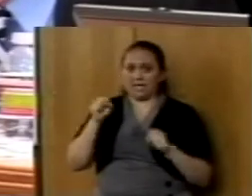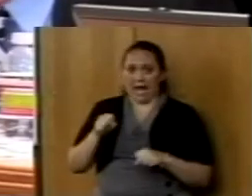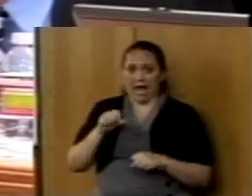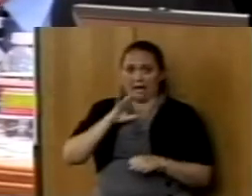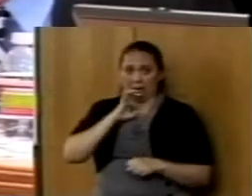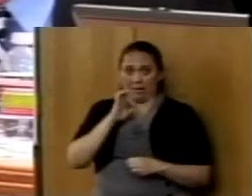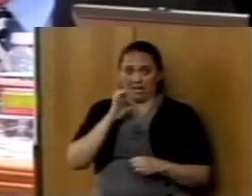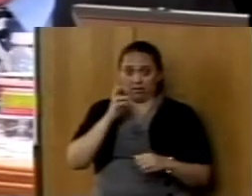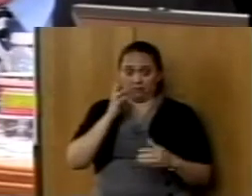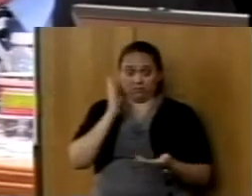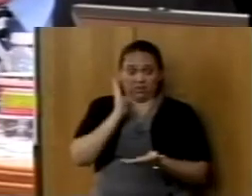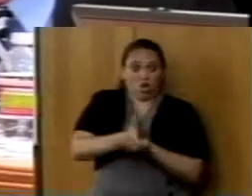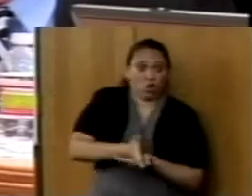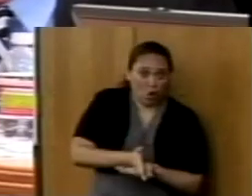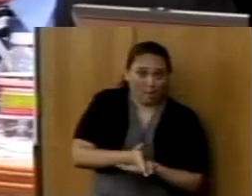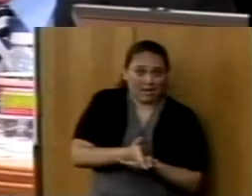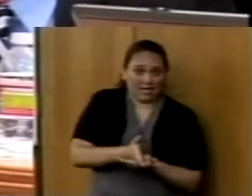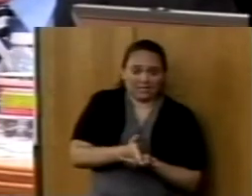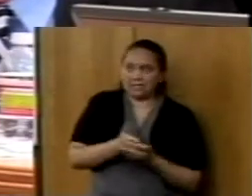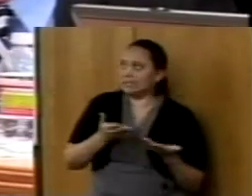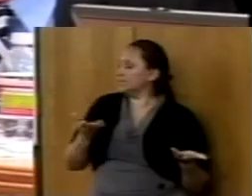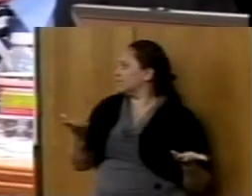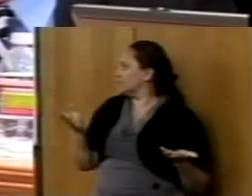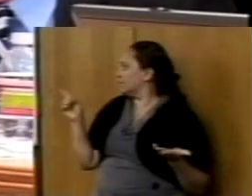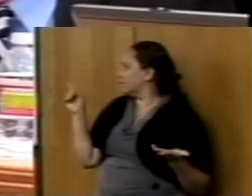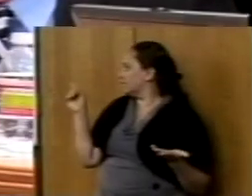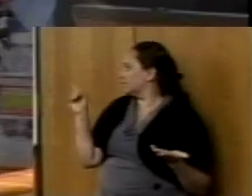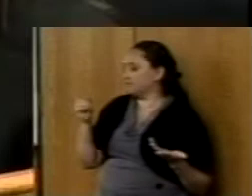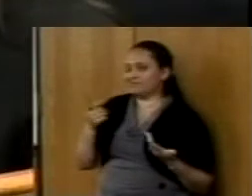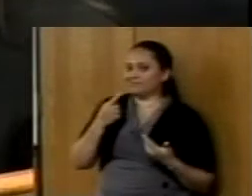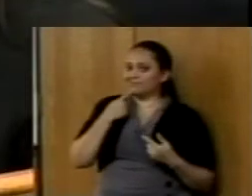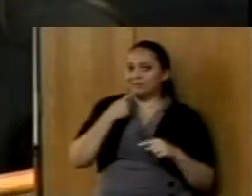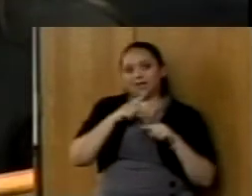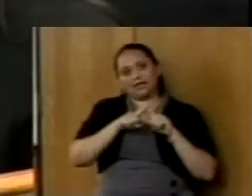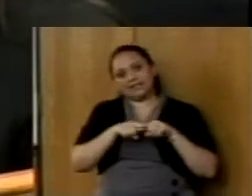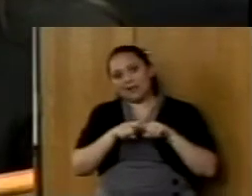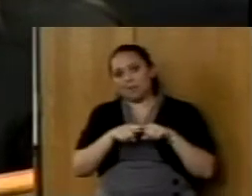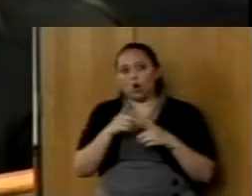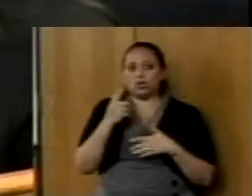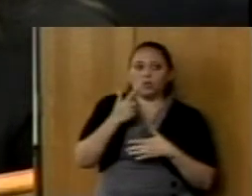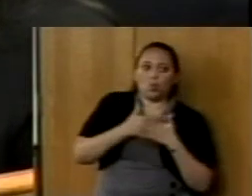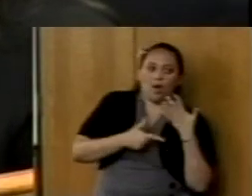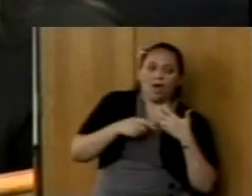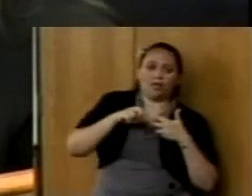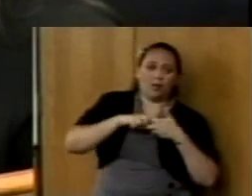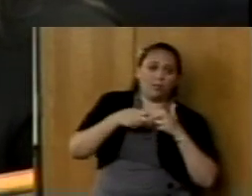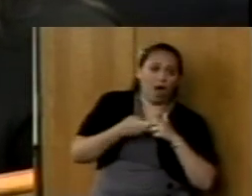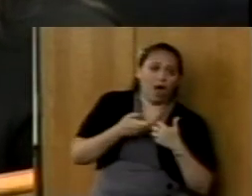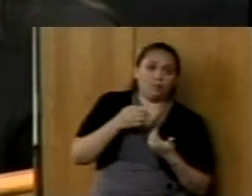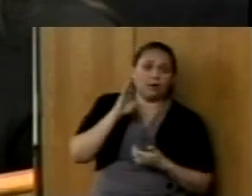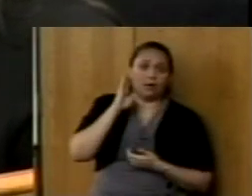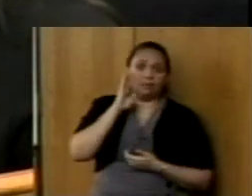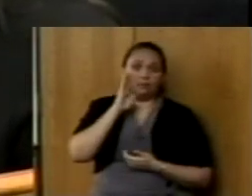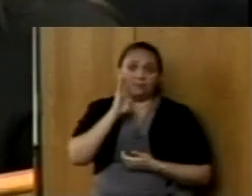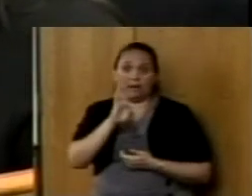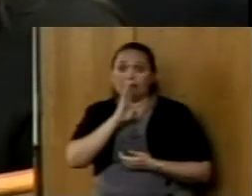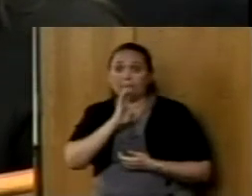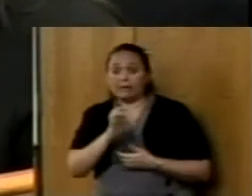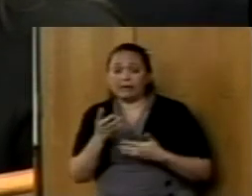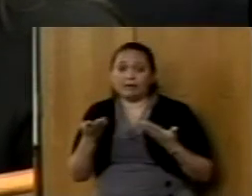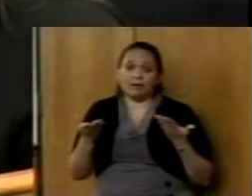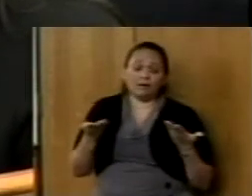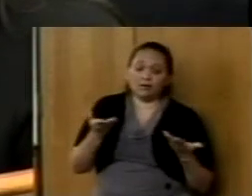can it be terminated? They would have to breach that MOU, and that would be. It just depends on what the problem arising may or may not be.